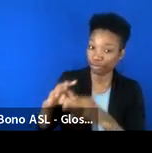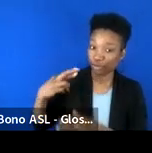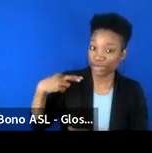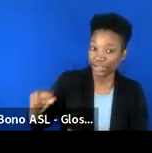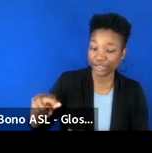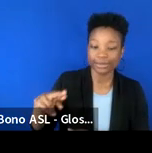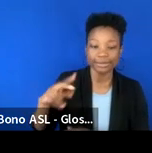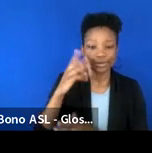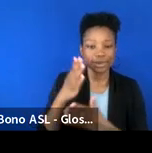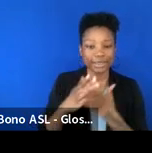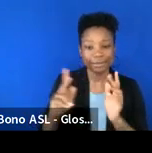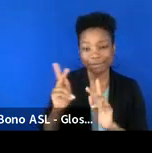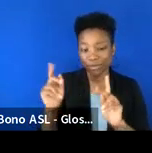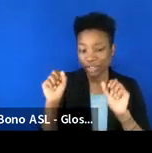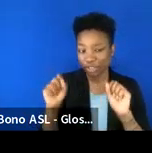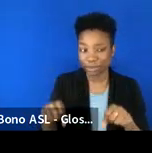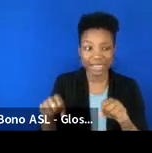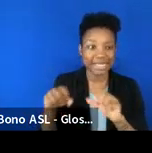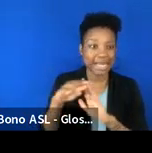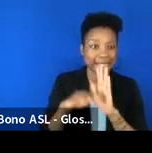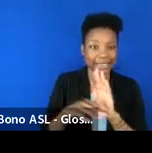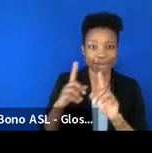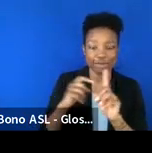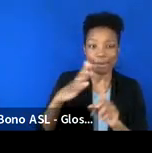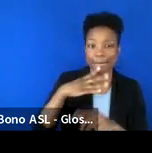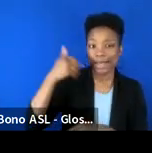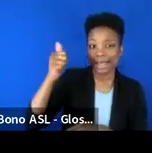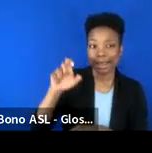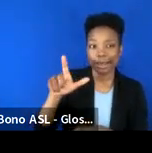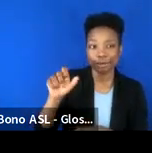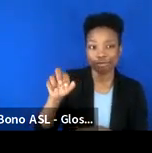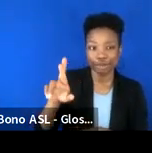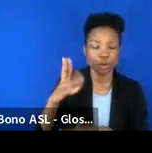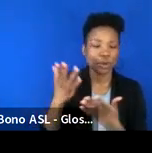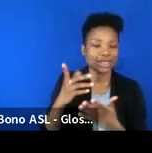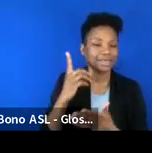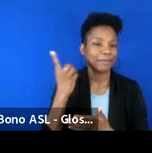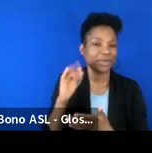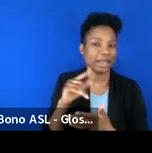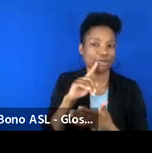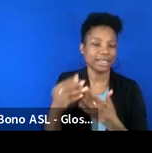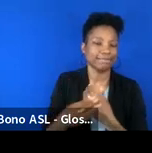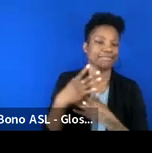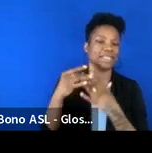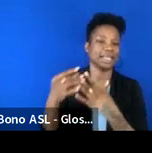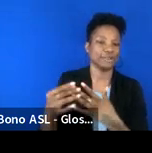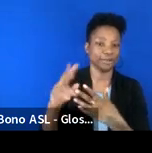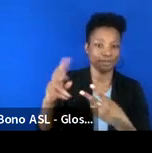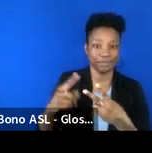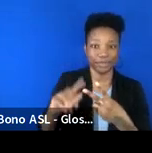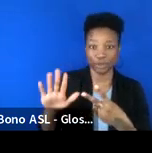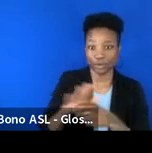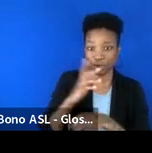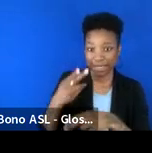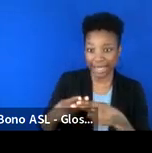can be, you know, a lesson from an elder. So what's something that guides you in that way? Second, the full name of you or